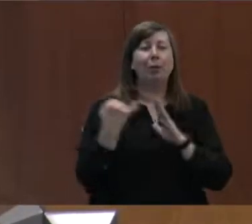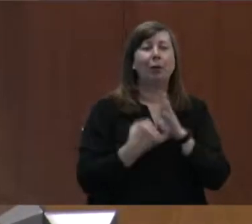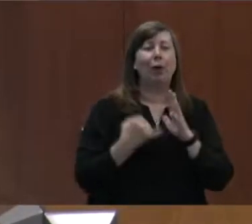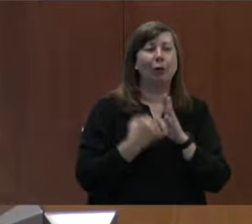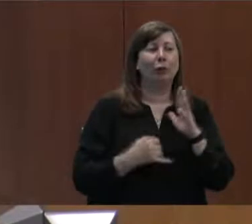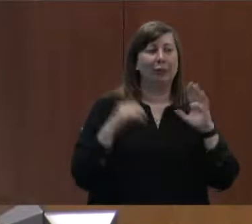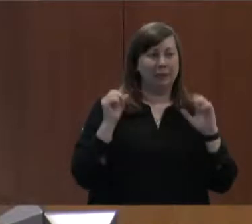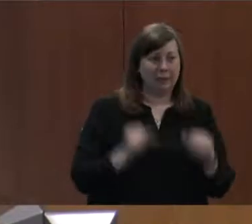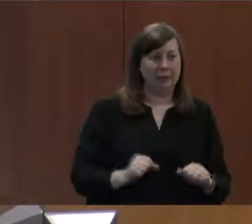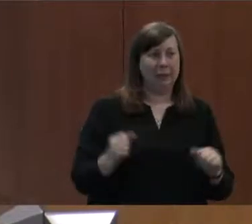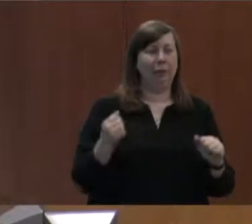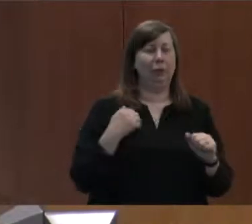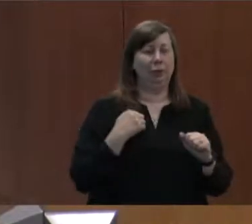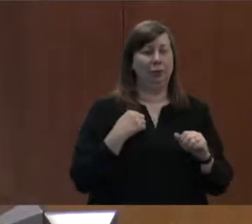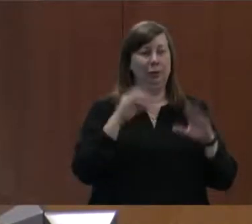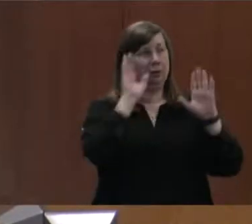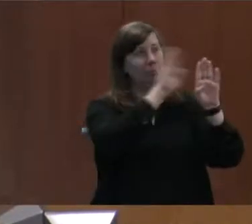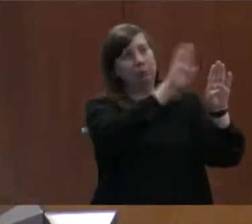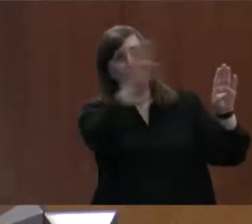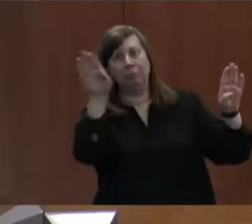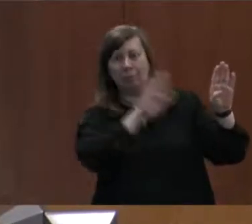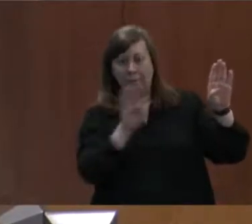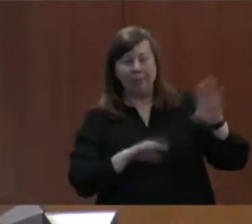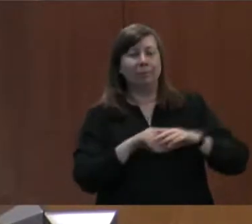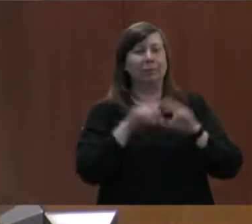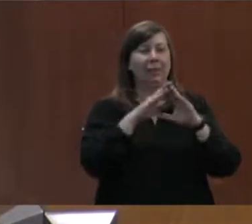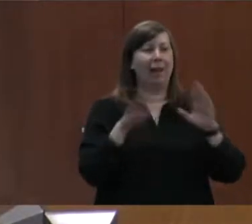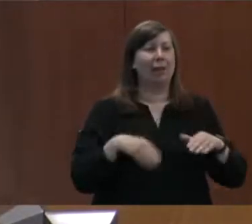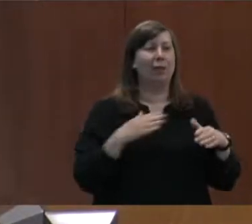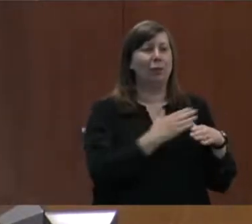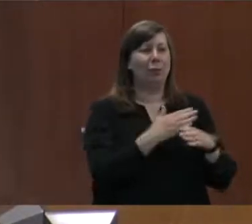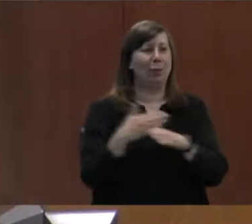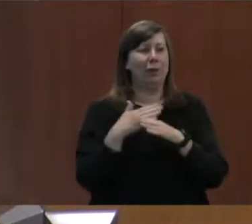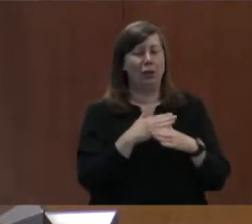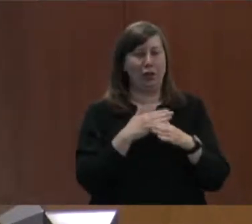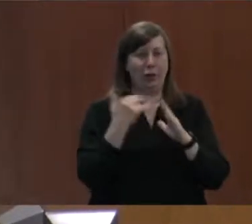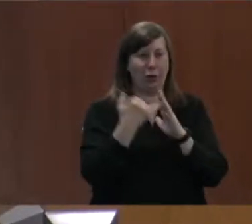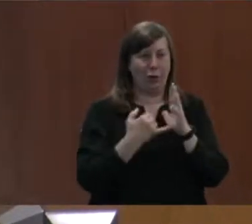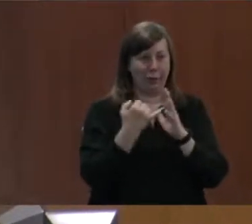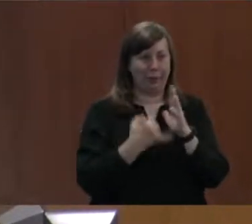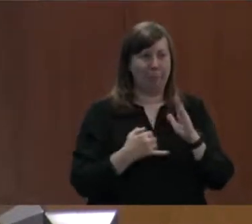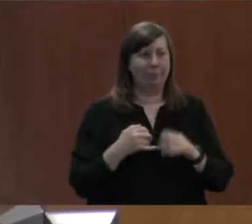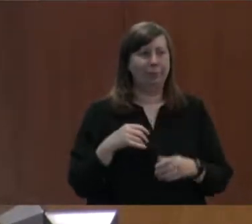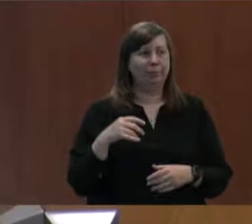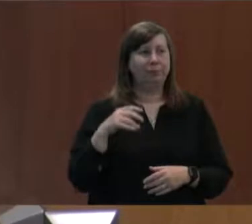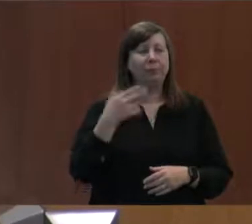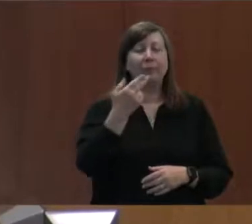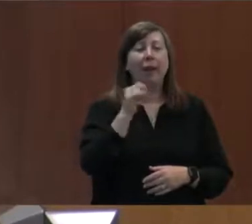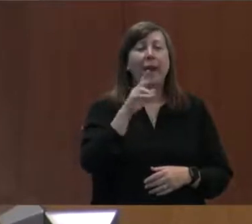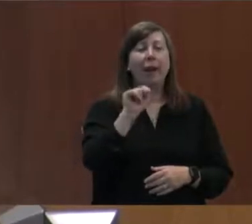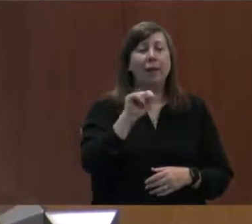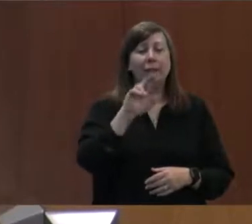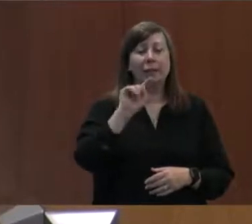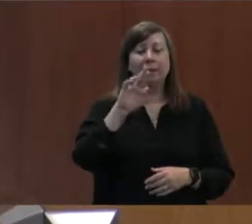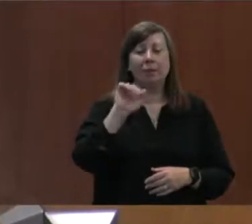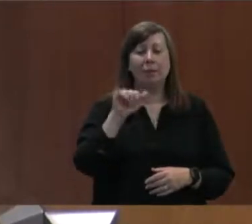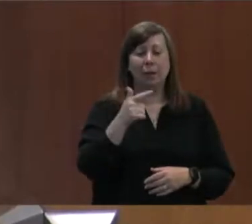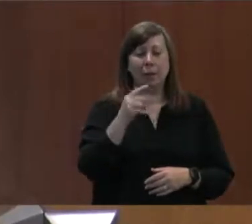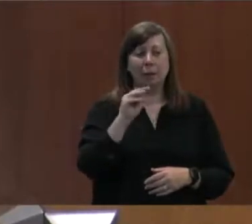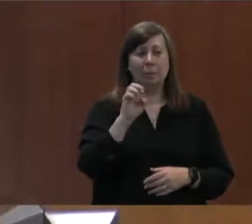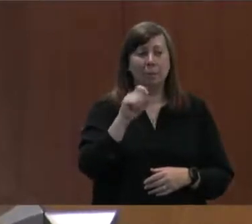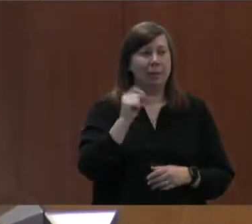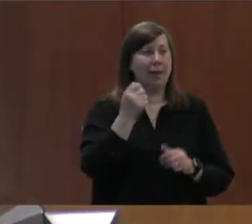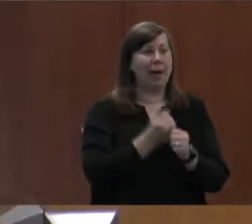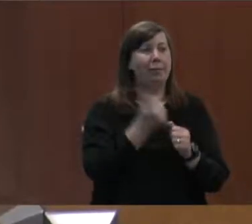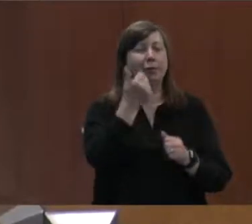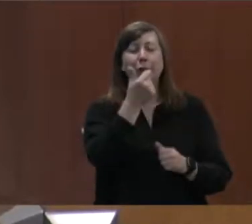can you actually hang in your house? So we share the art. Harriet Tubman, every